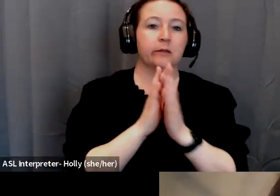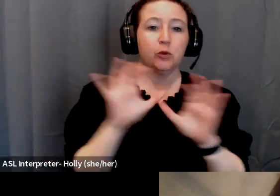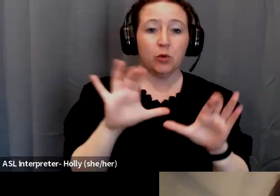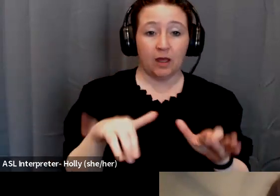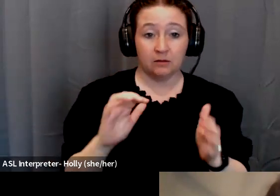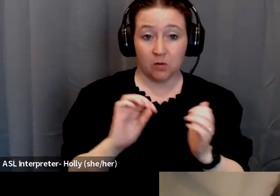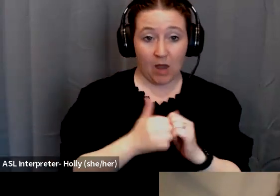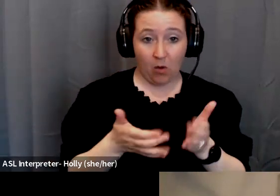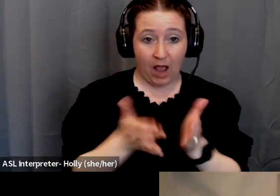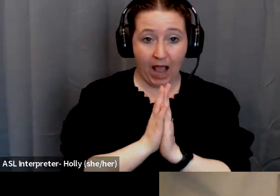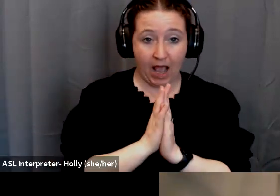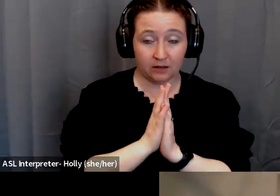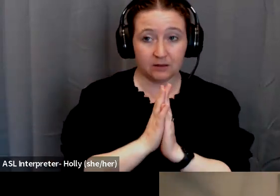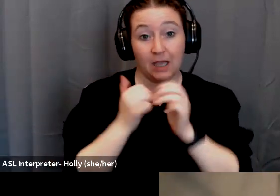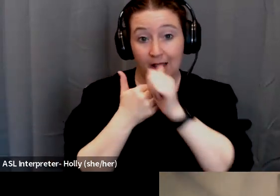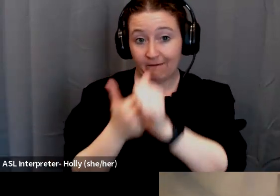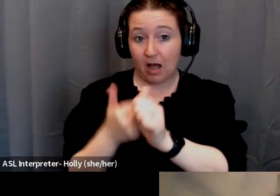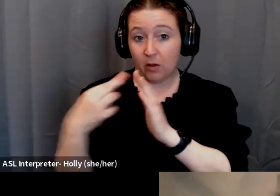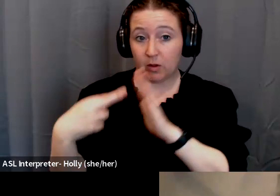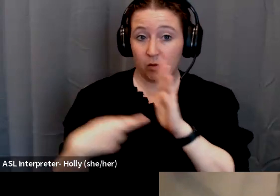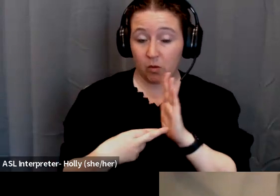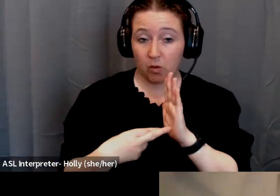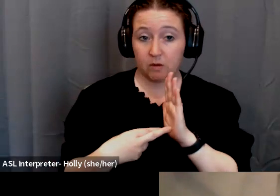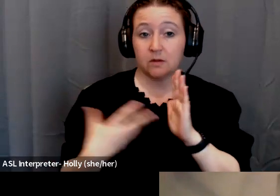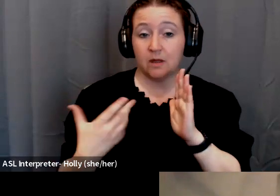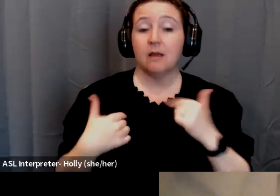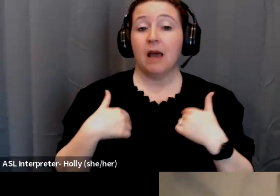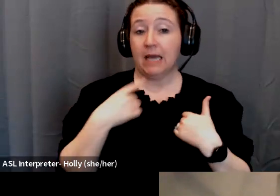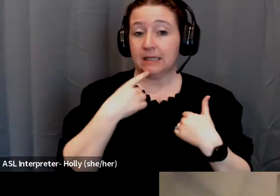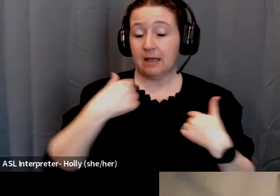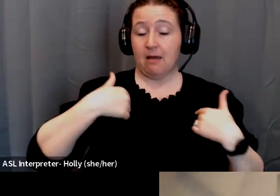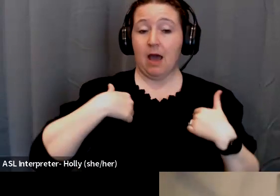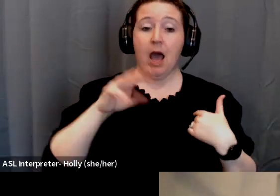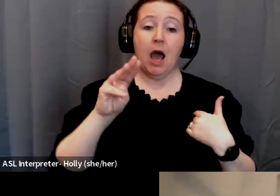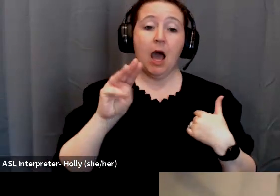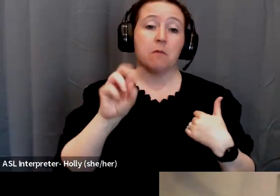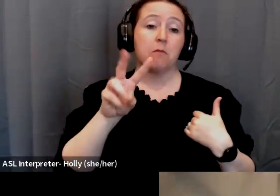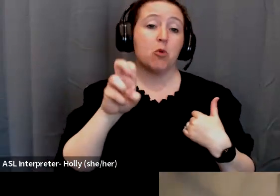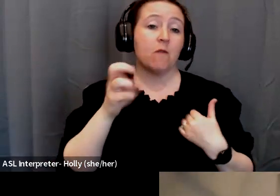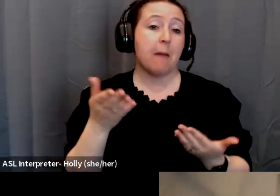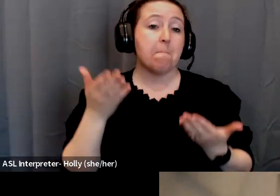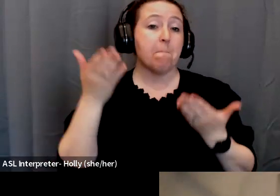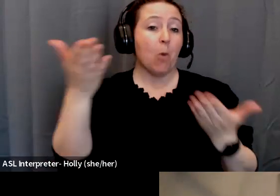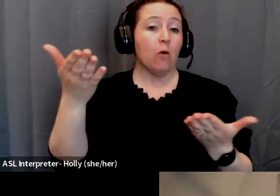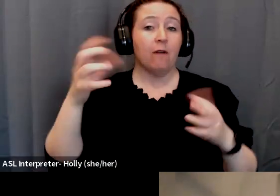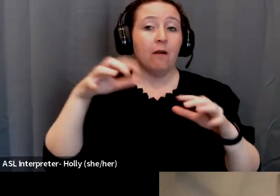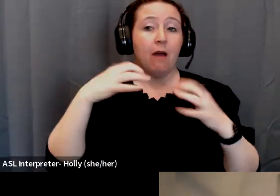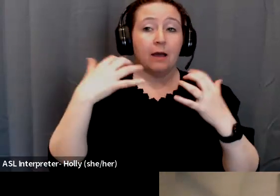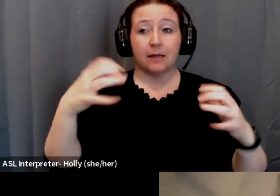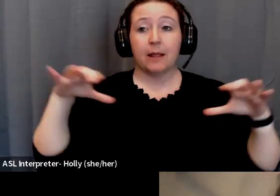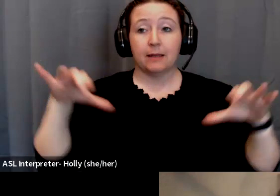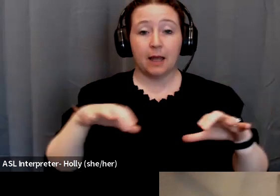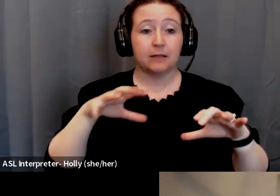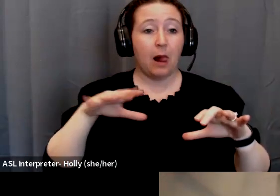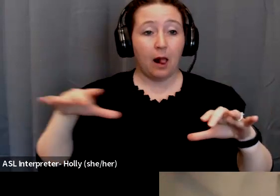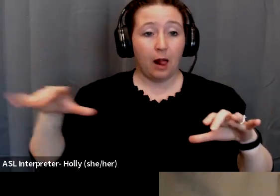do that under Robert's Rules of Order is I say, I move that the assembly does blah, blah, blah, blah, blah, blah, whatever it